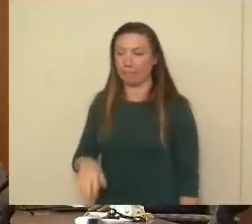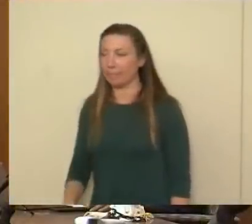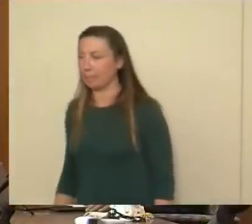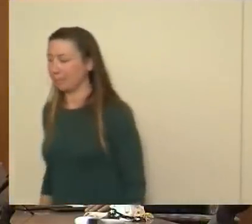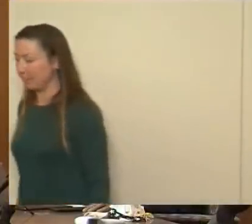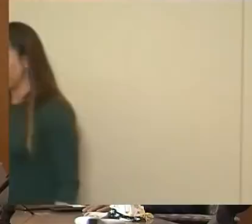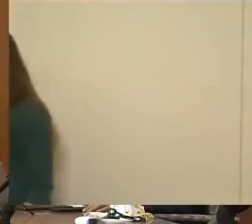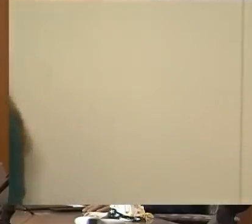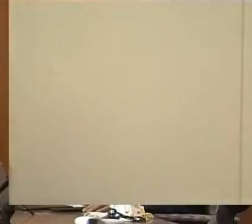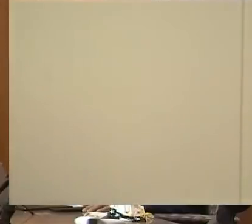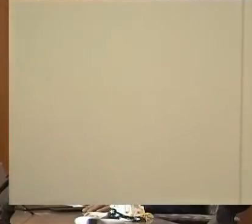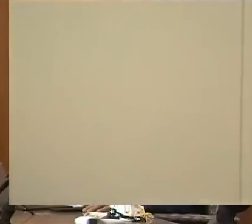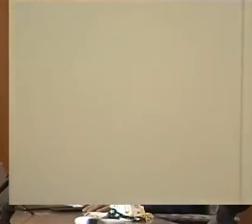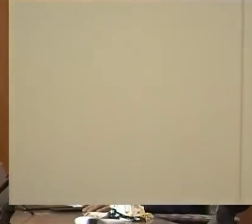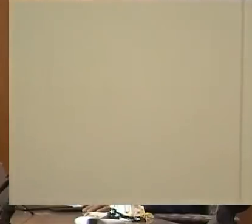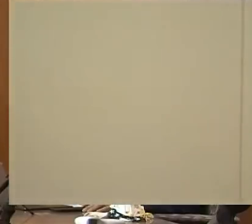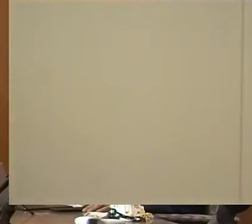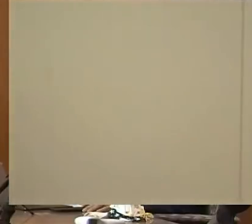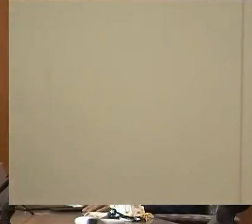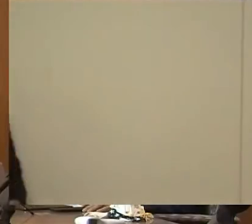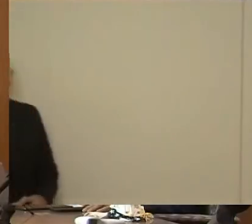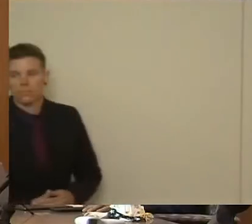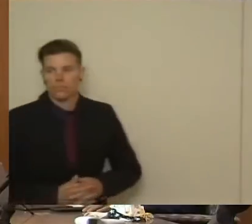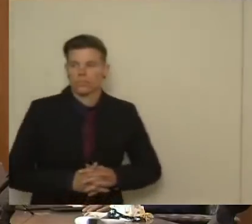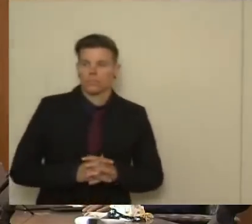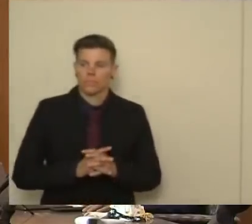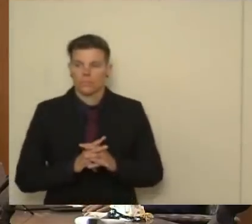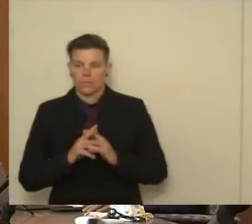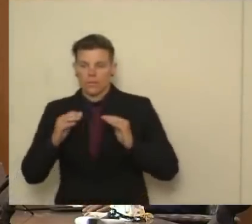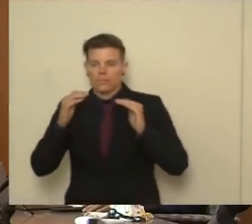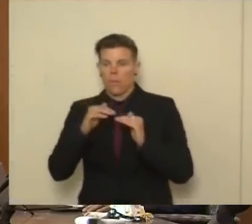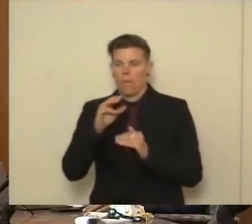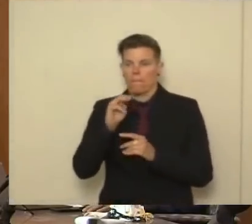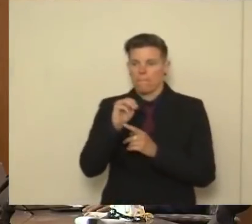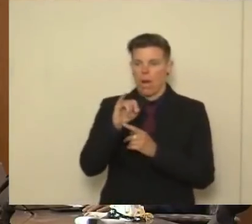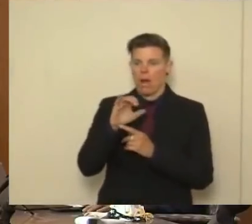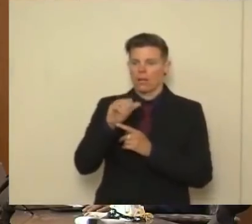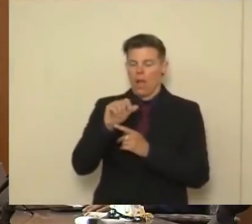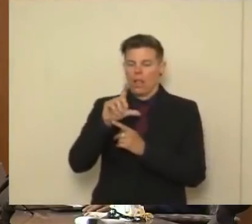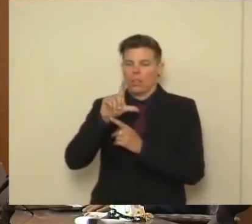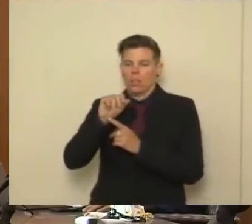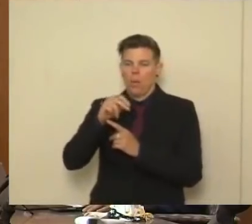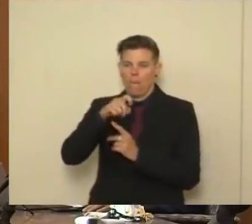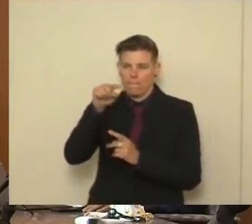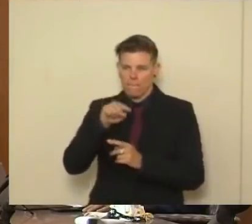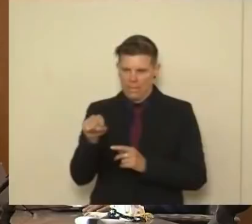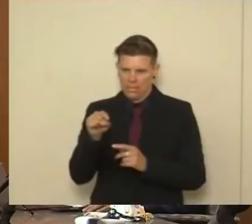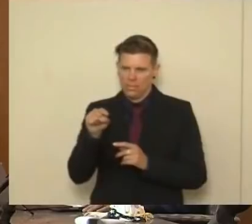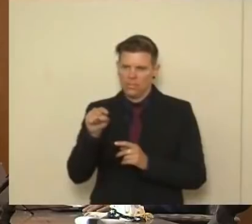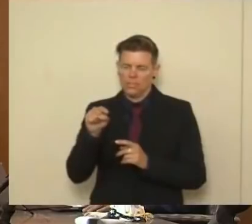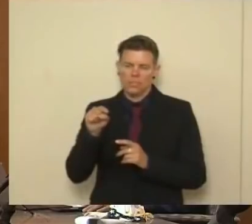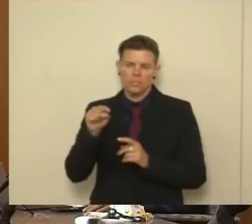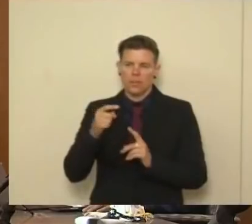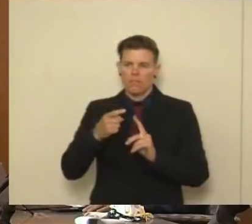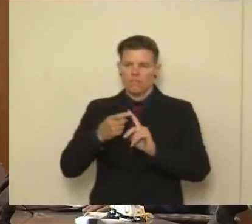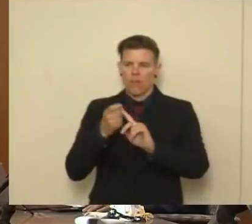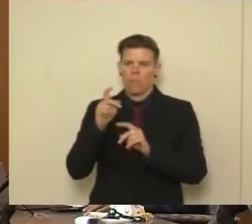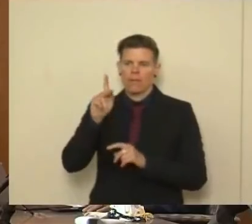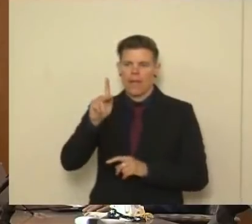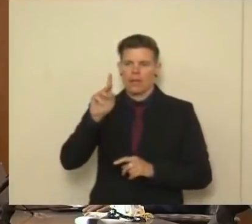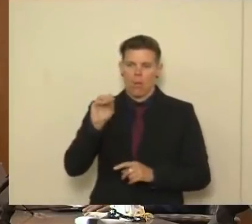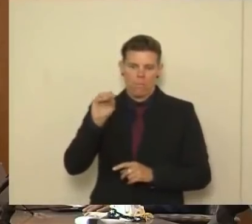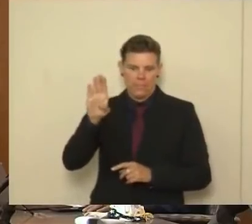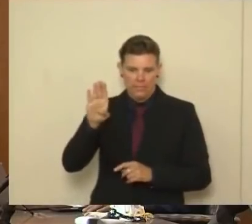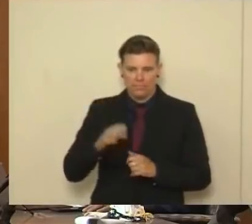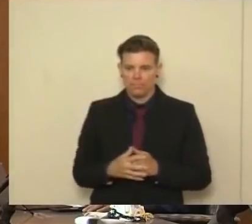Thank you, Governor. Next, I'm going to go to Tommy Lopez with KOB. Tommy, you are unmuted. Go ahead and ask your question. Hi,